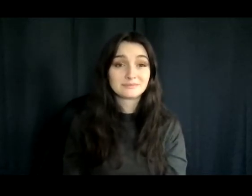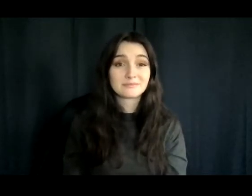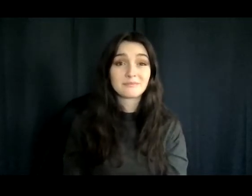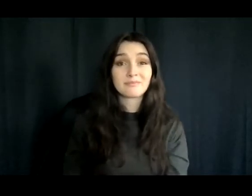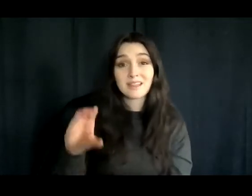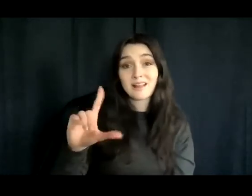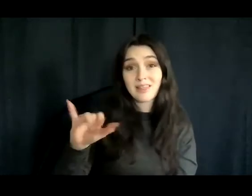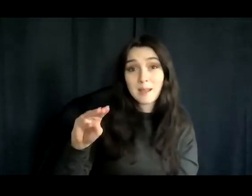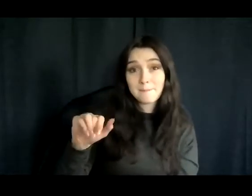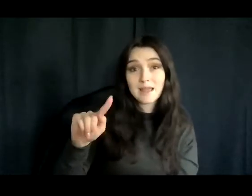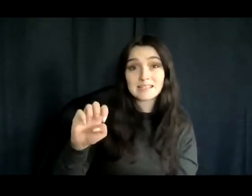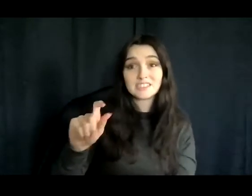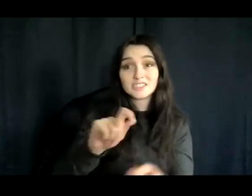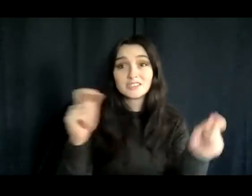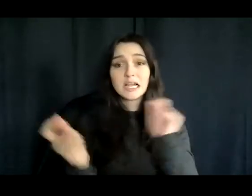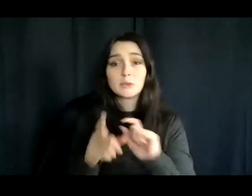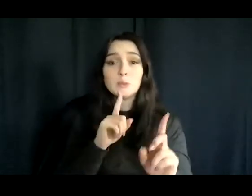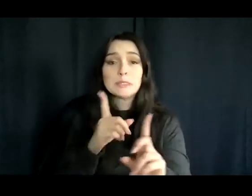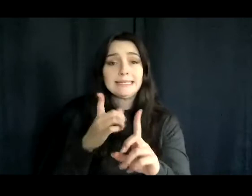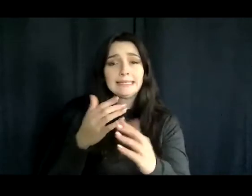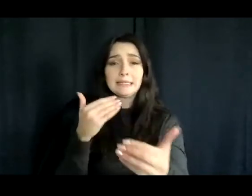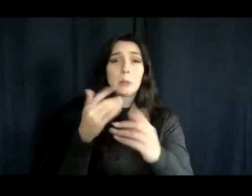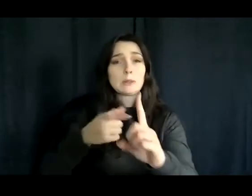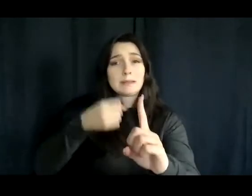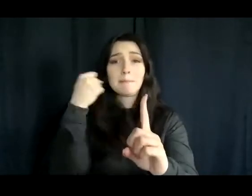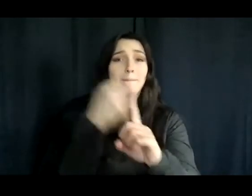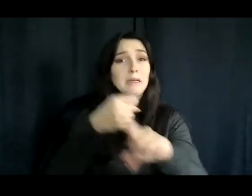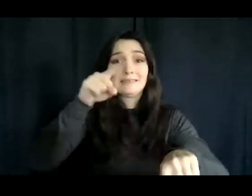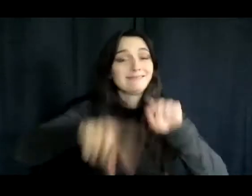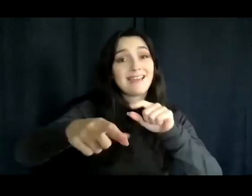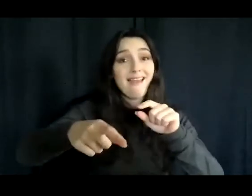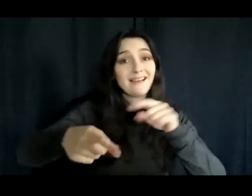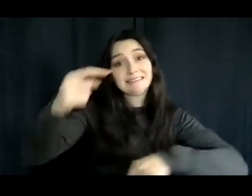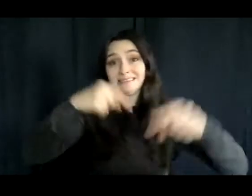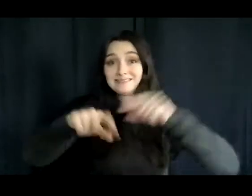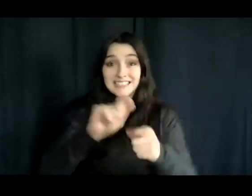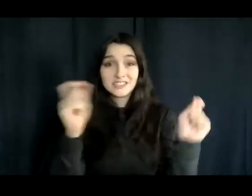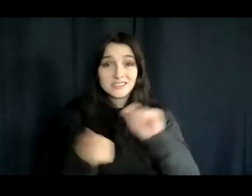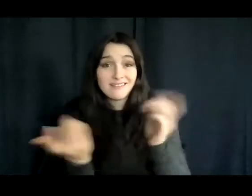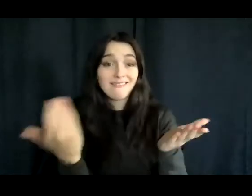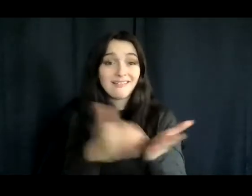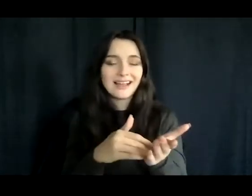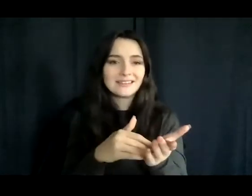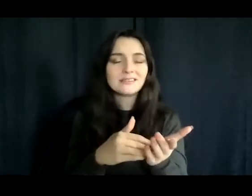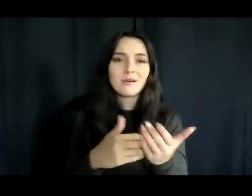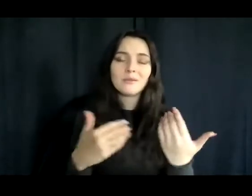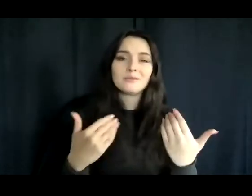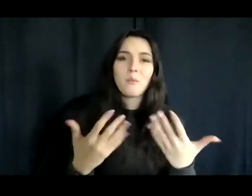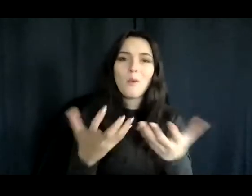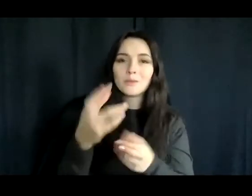global, warming. So there's a lot going on right now. We wanted to create a special way to honor that.